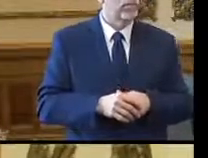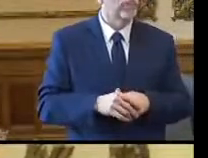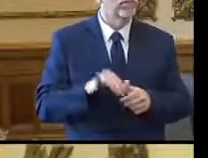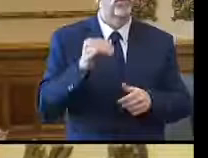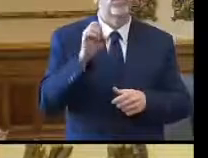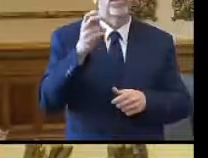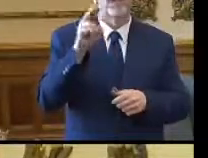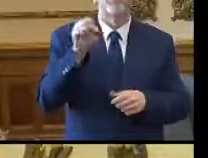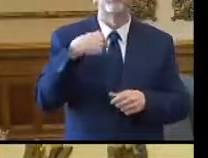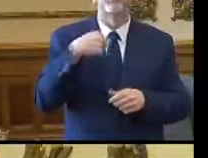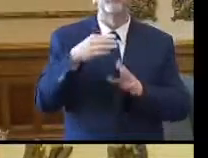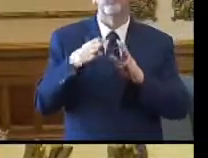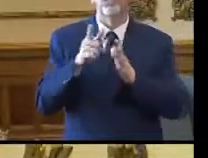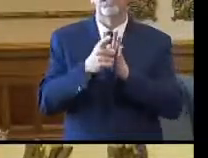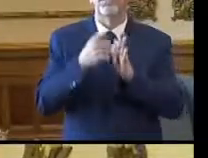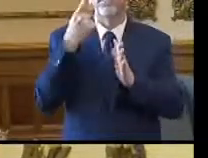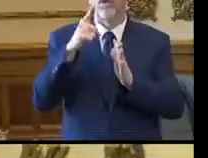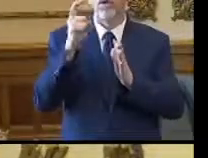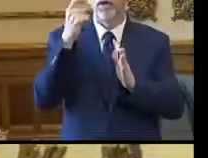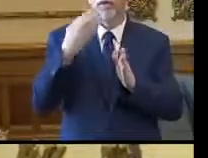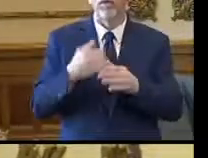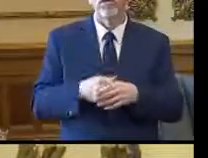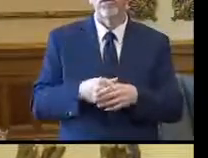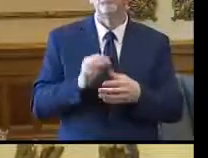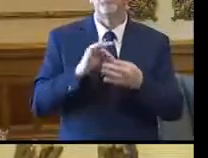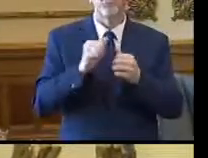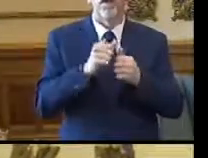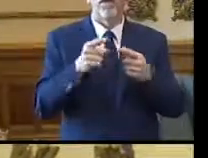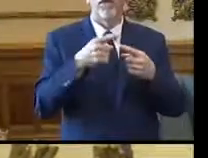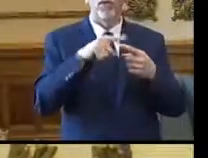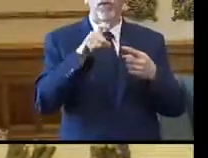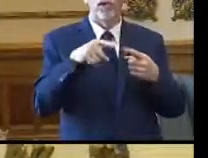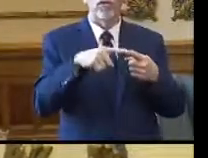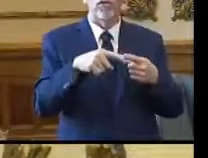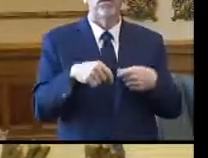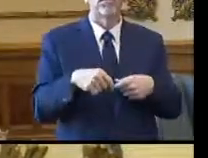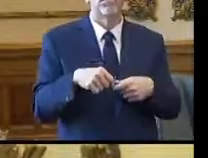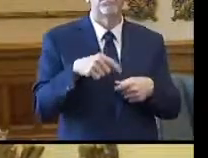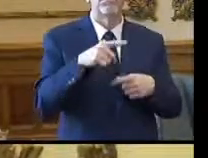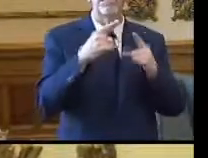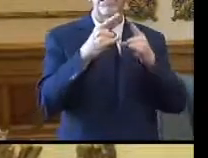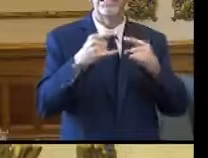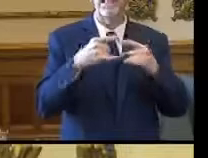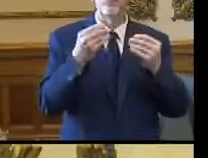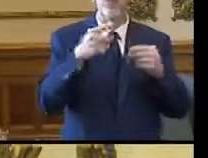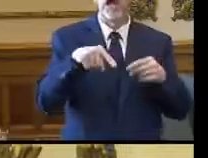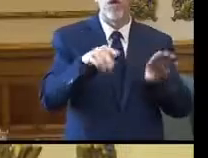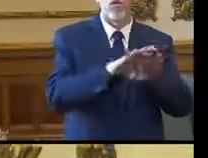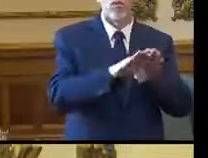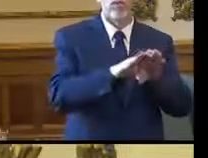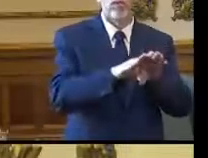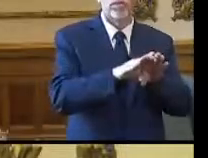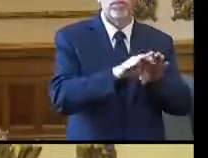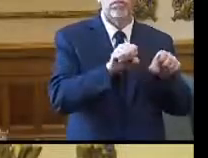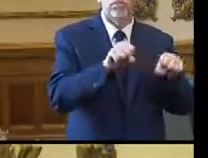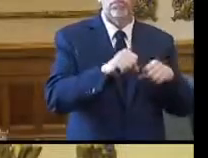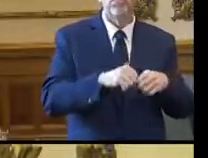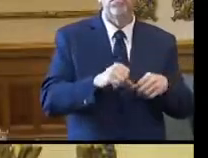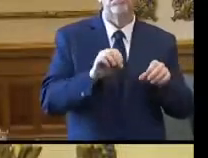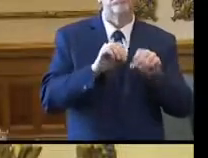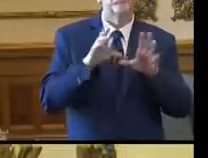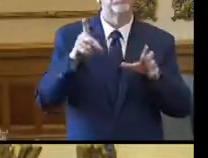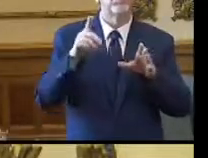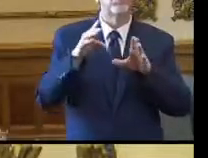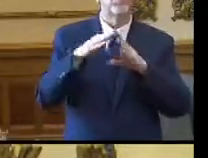Joe Herons, General Counsel for the Governor. With respect to the first question, the campgrounds are closed, obviously at public